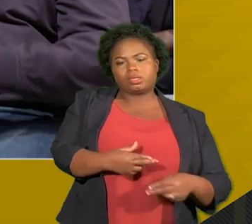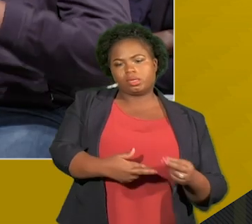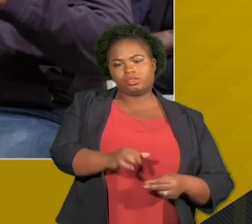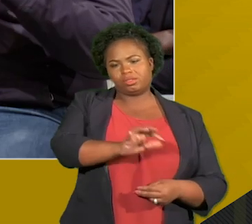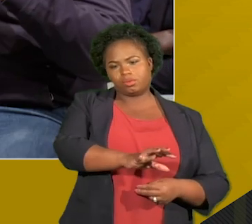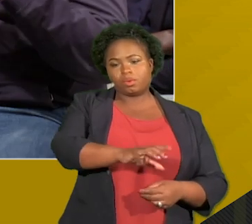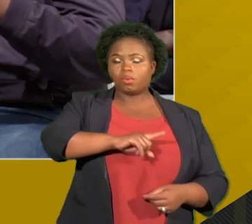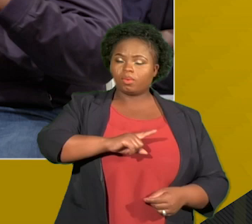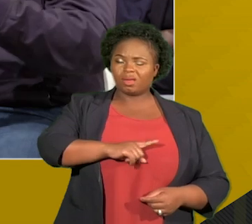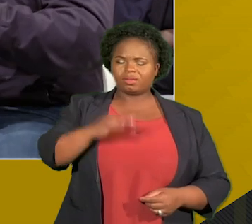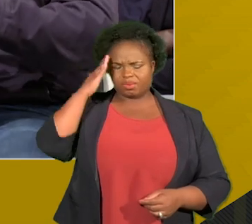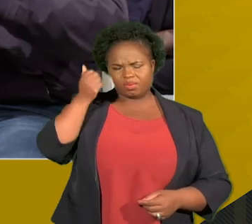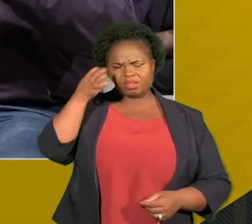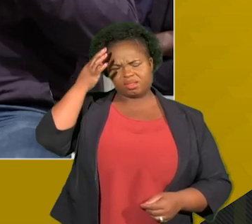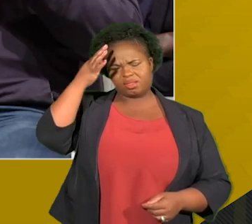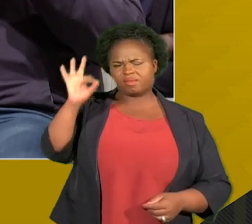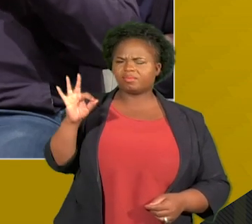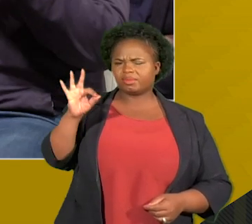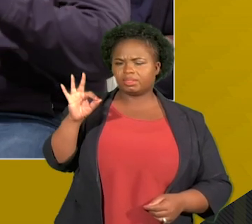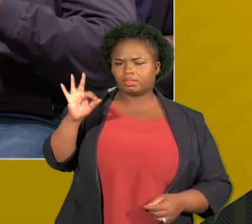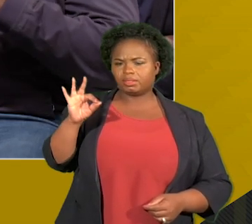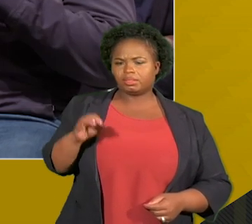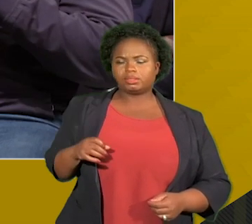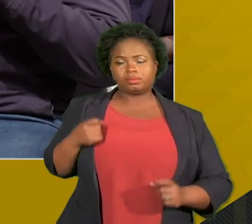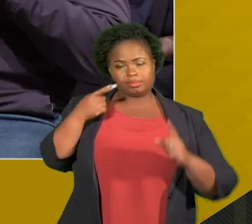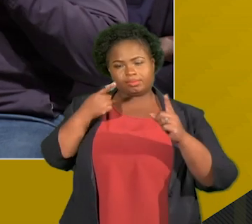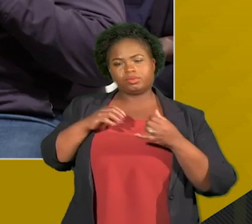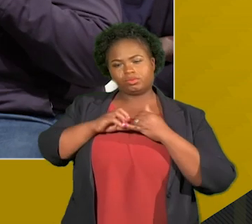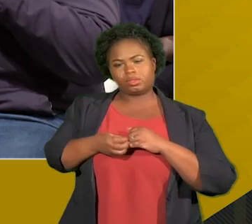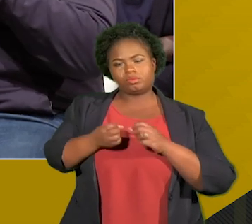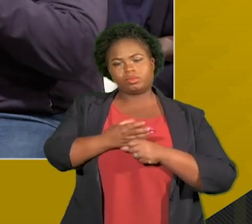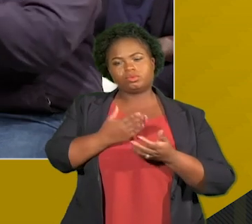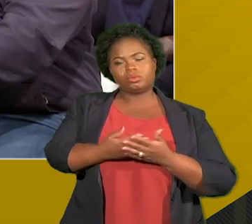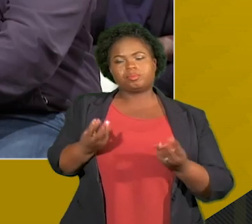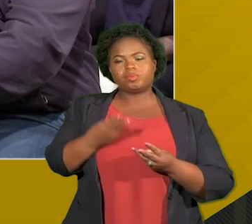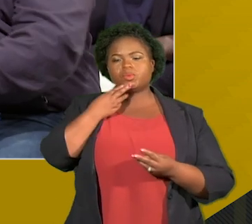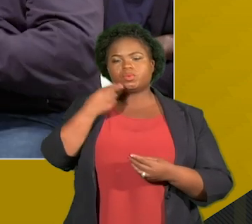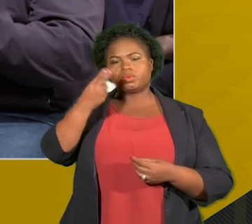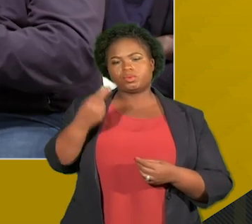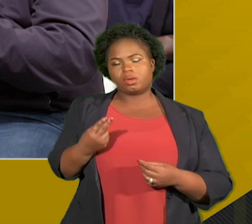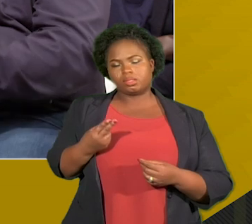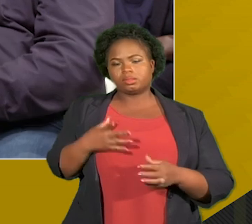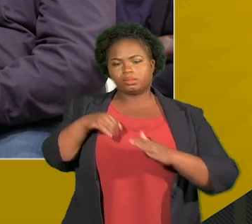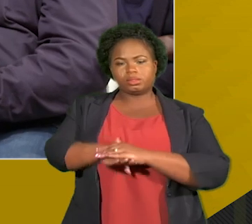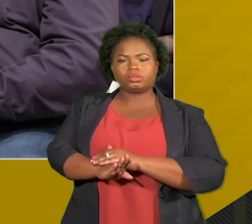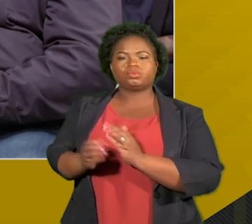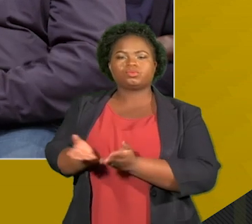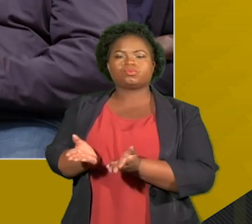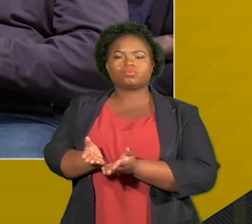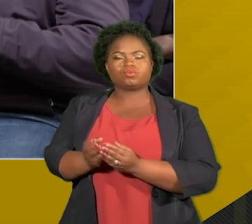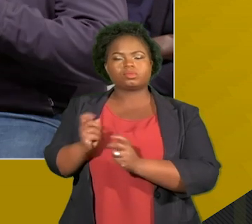that I know the government is behind a drive that is trying to bring artists into schools, particularly in the